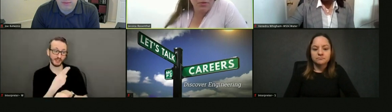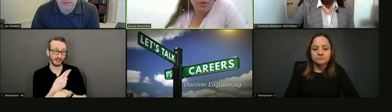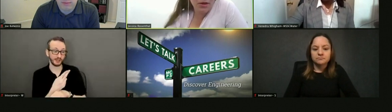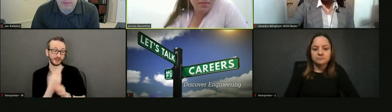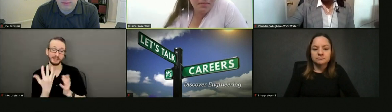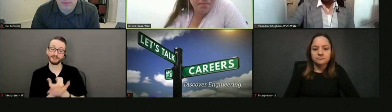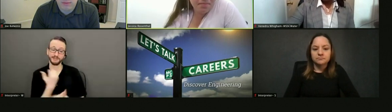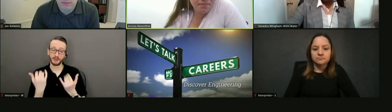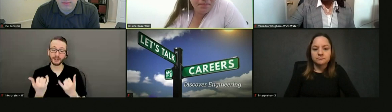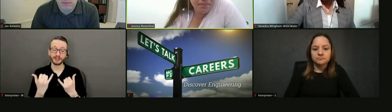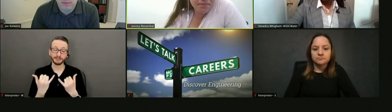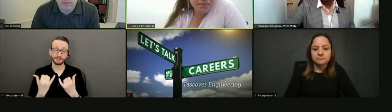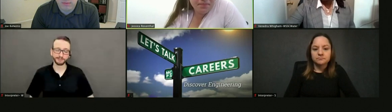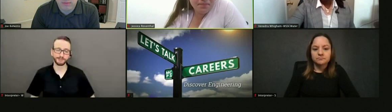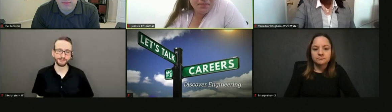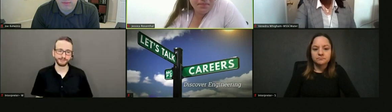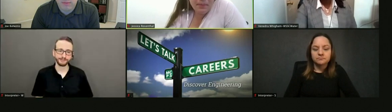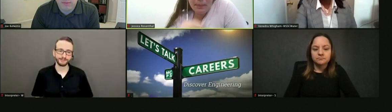been pretty rewarding.